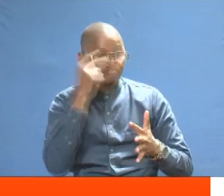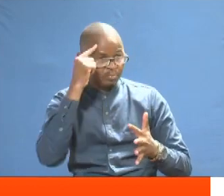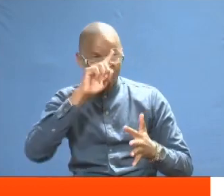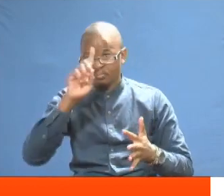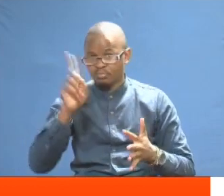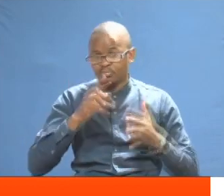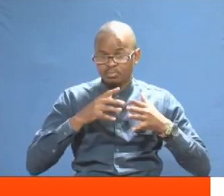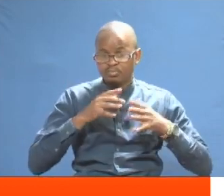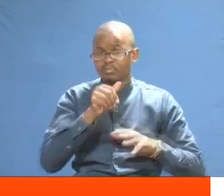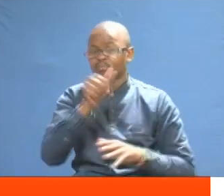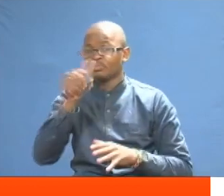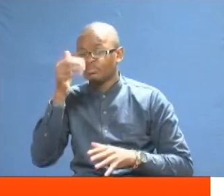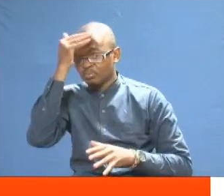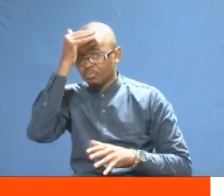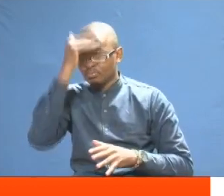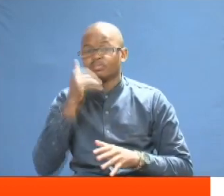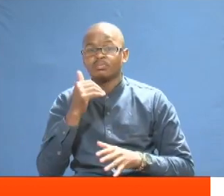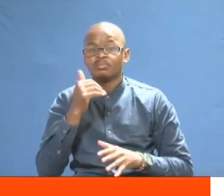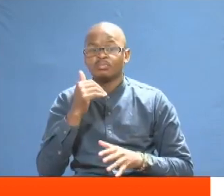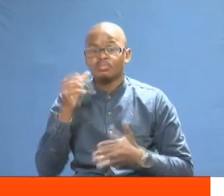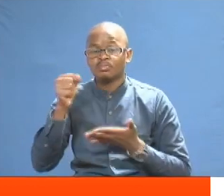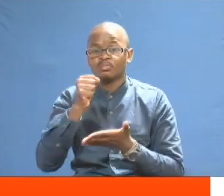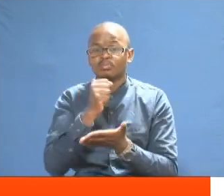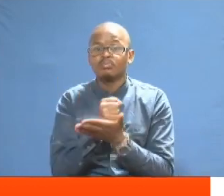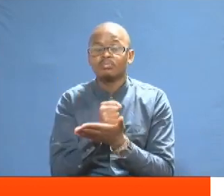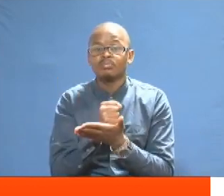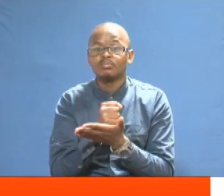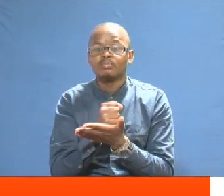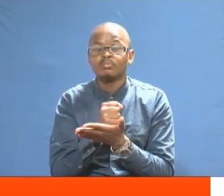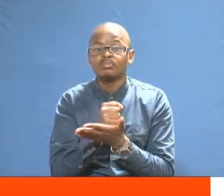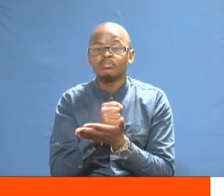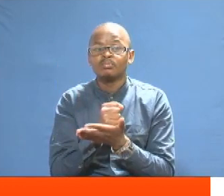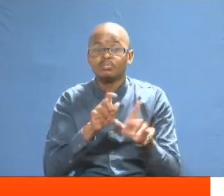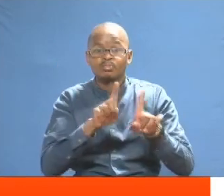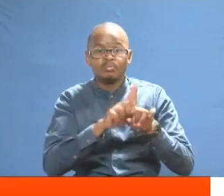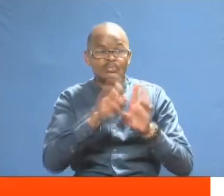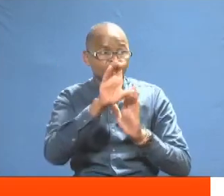forever. There will other people be there. So why don't we respect the office holders